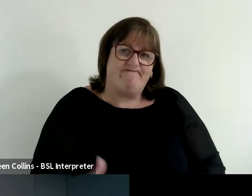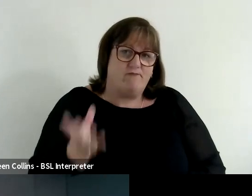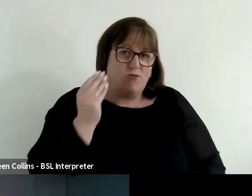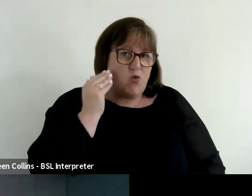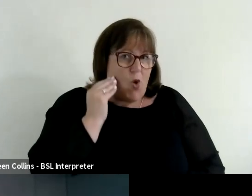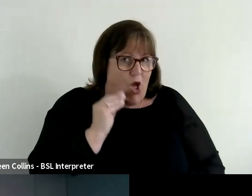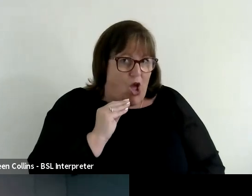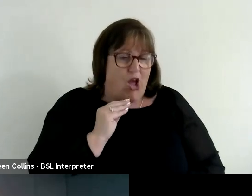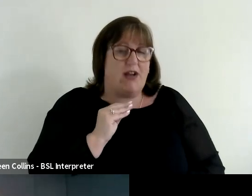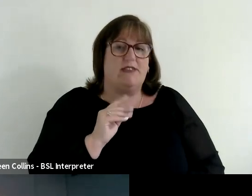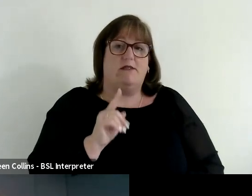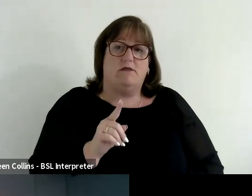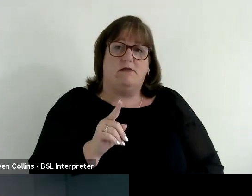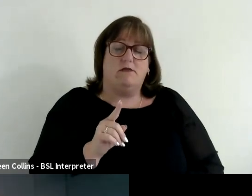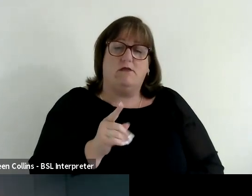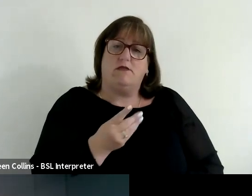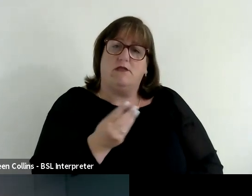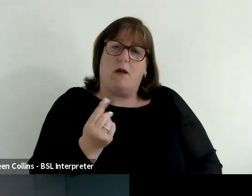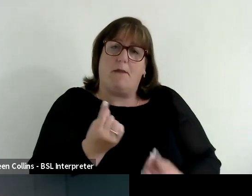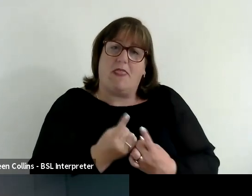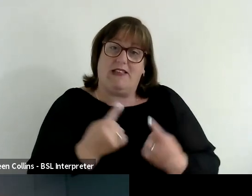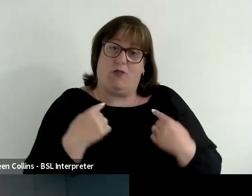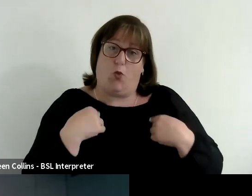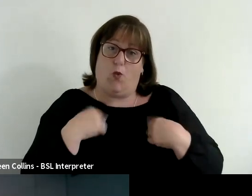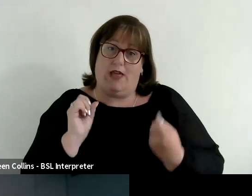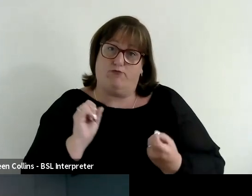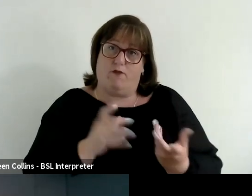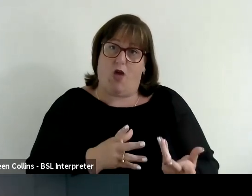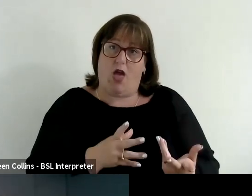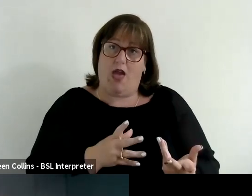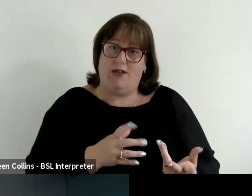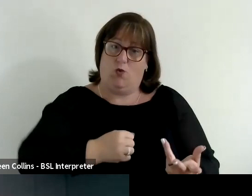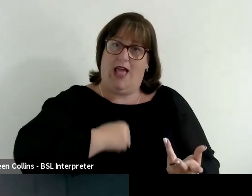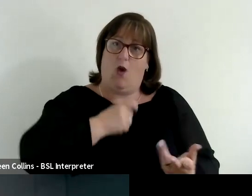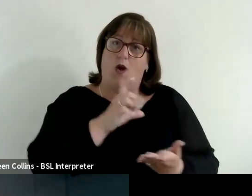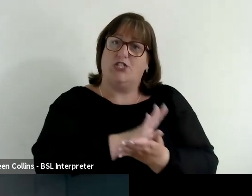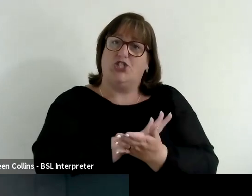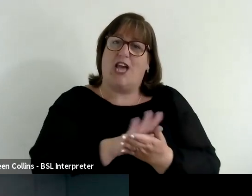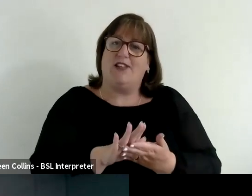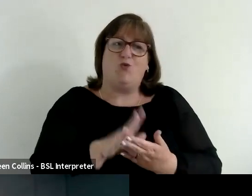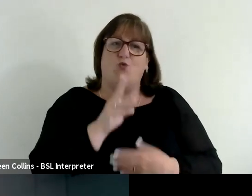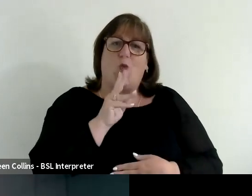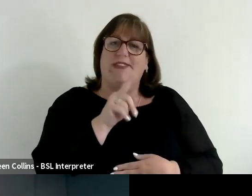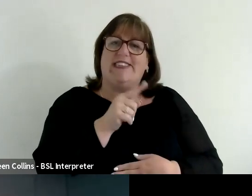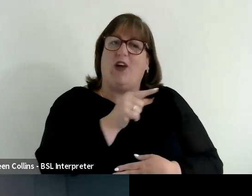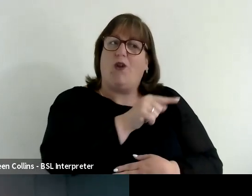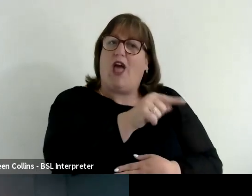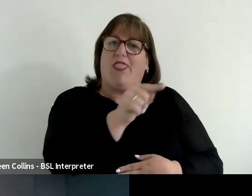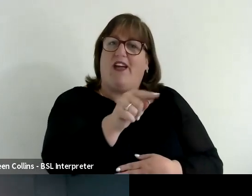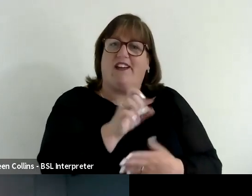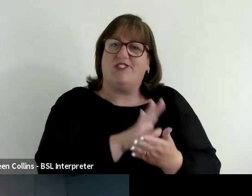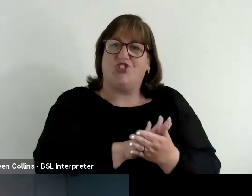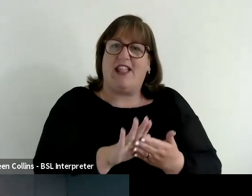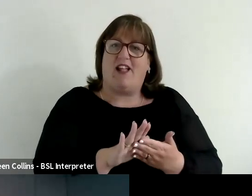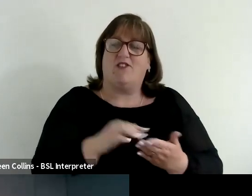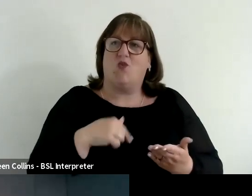you might not see on other channels. We're passionate about embracing and showcasing